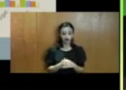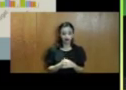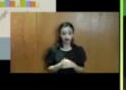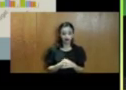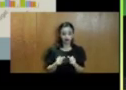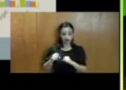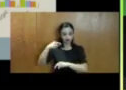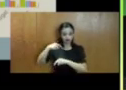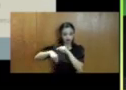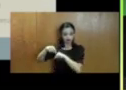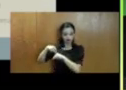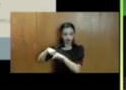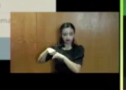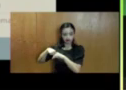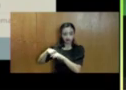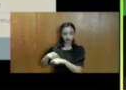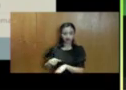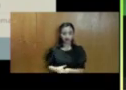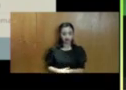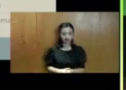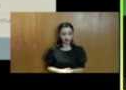could you go back one, please?